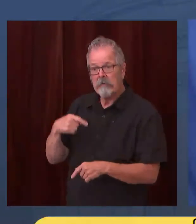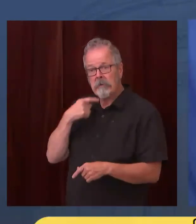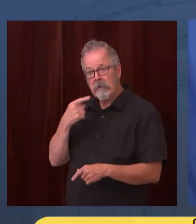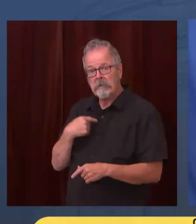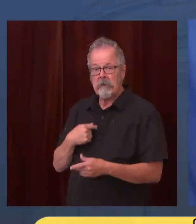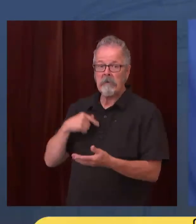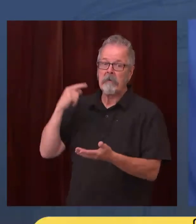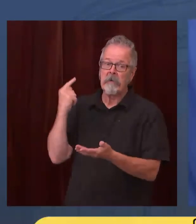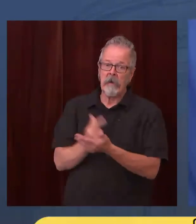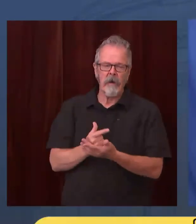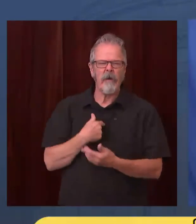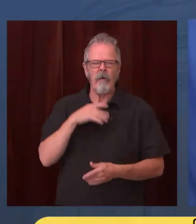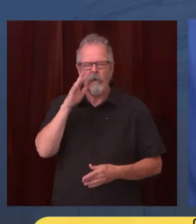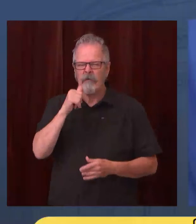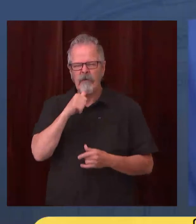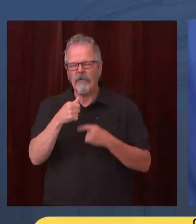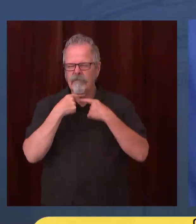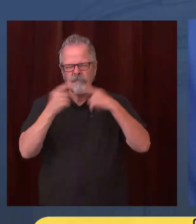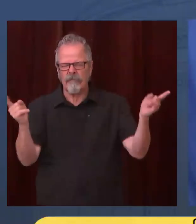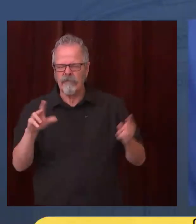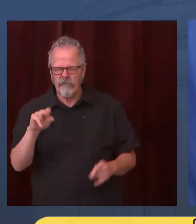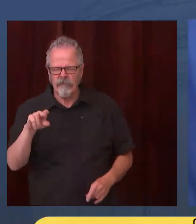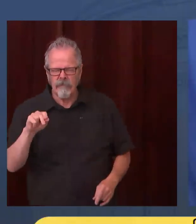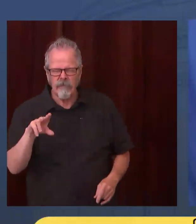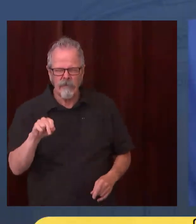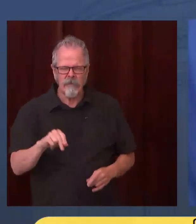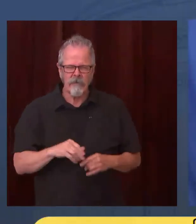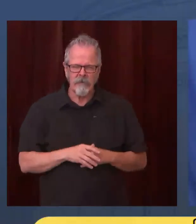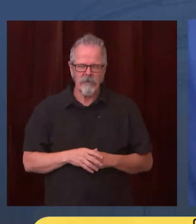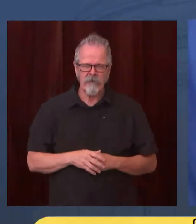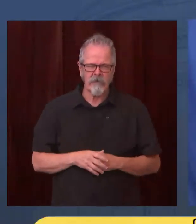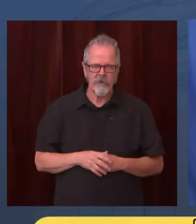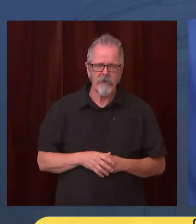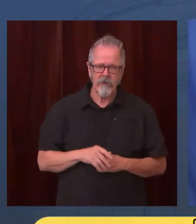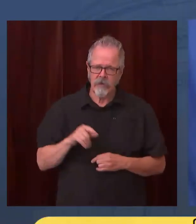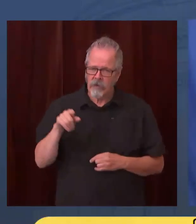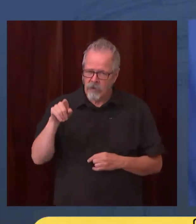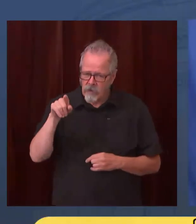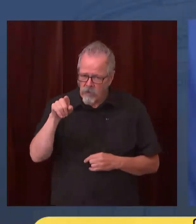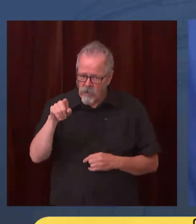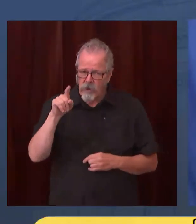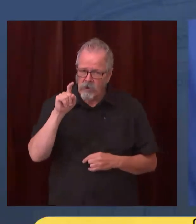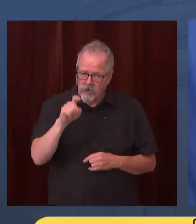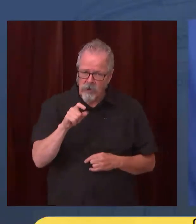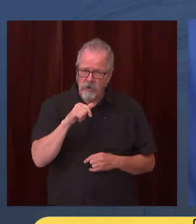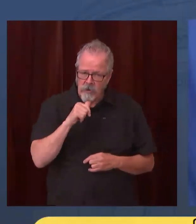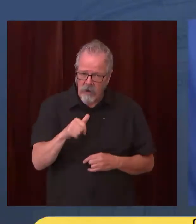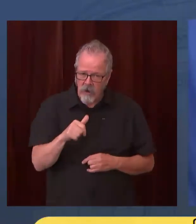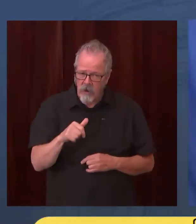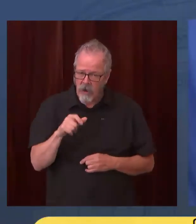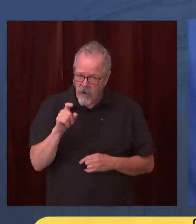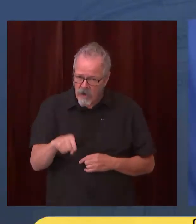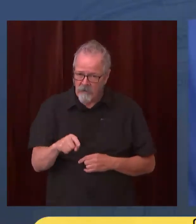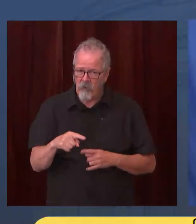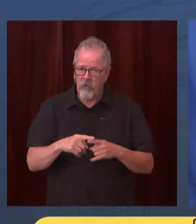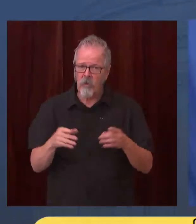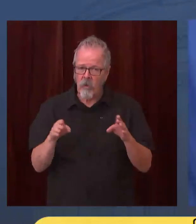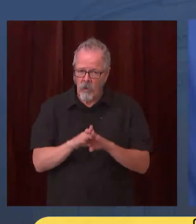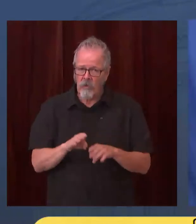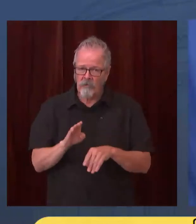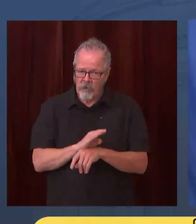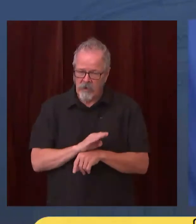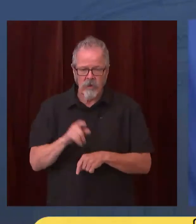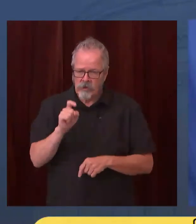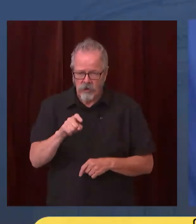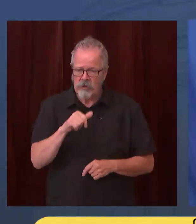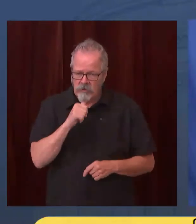lot more. It should not be necessary. It should not be necessary because we have a mechanism to